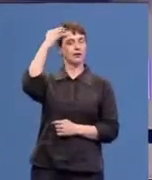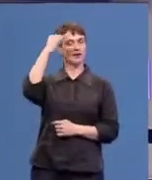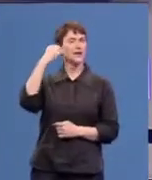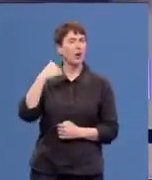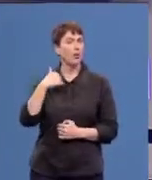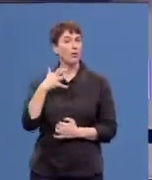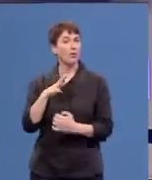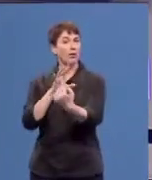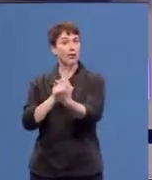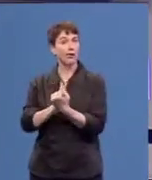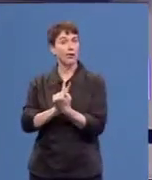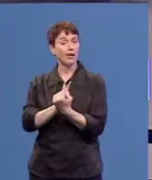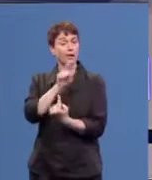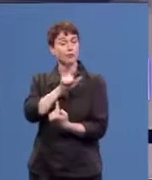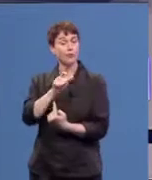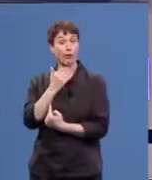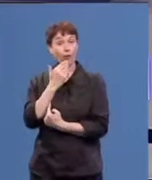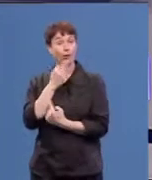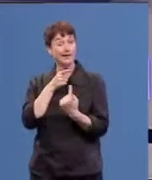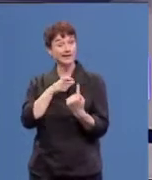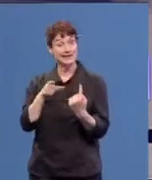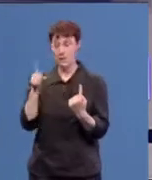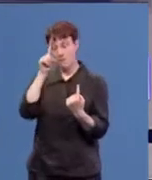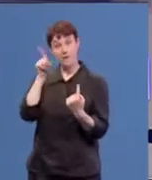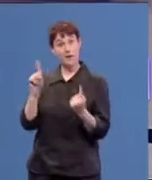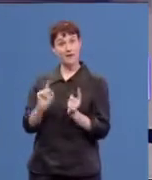with Tutate Nelson Mandela here. So from now, moving